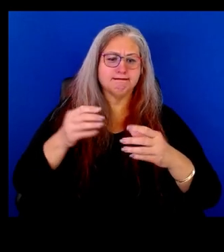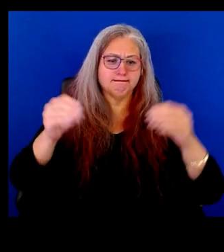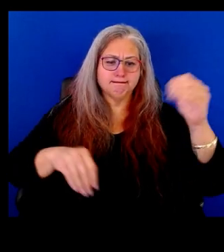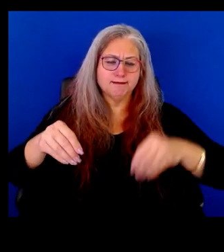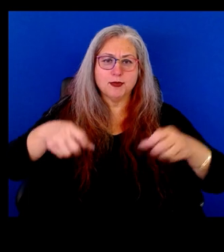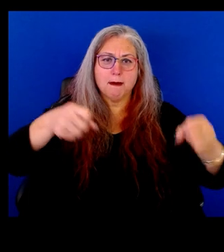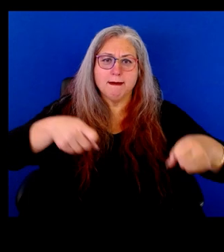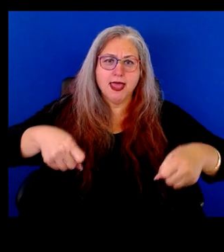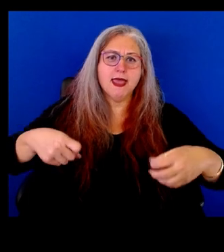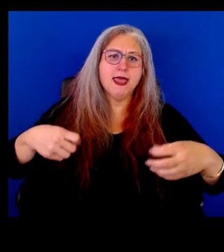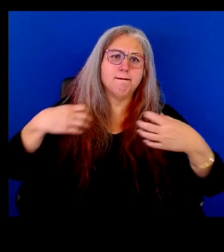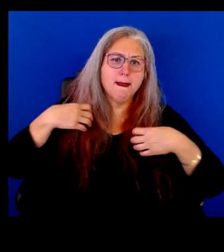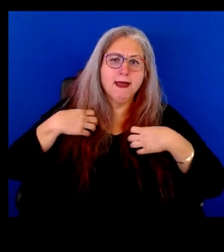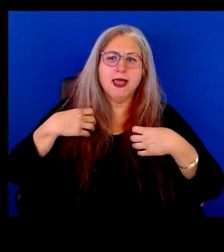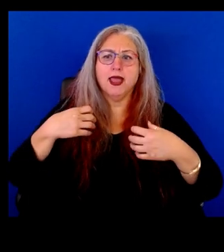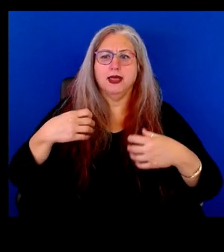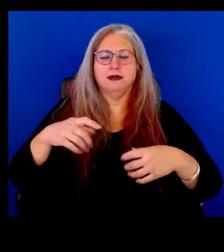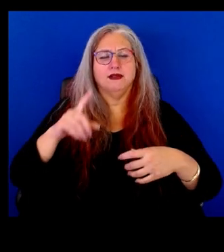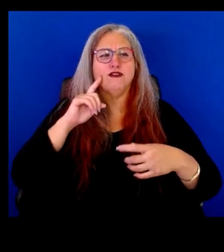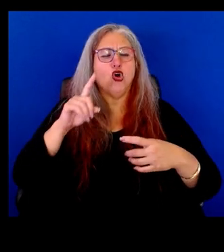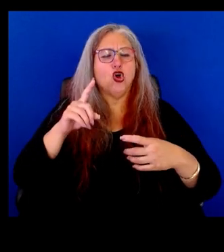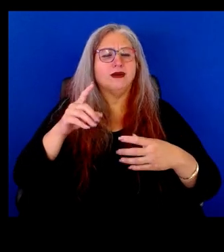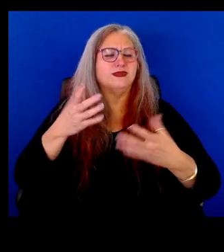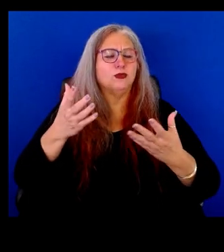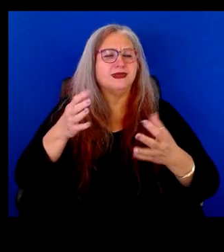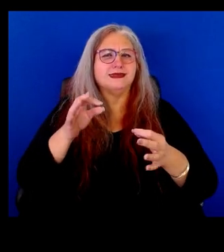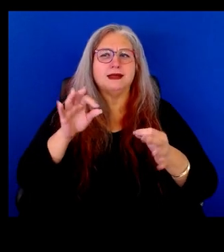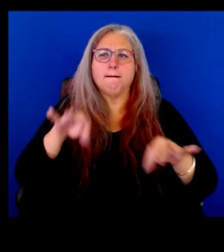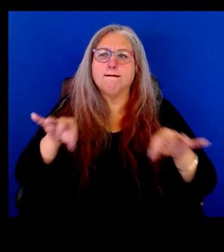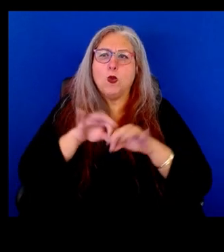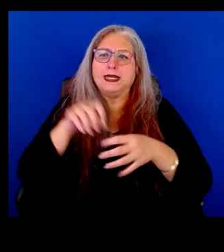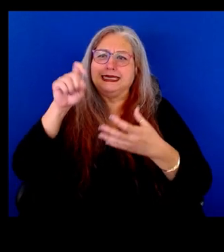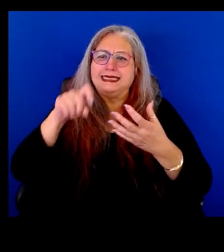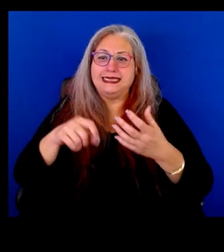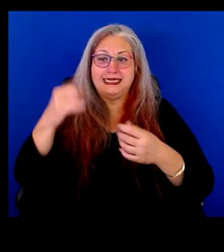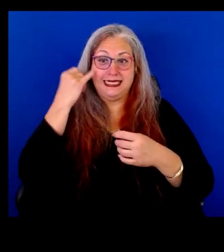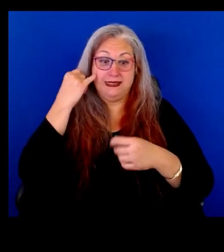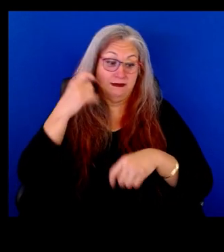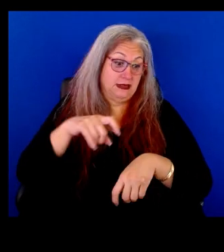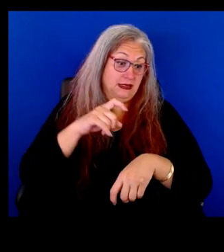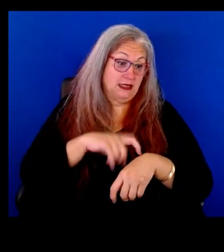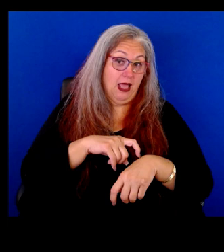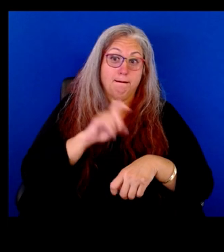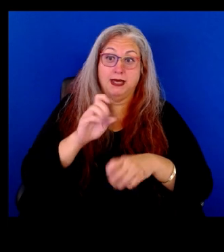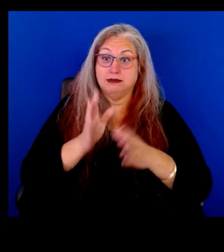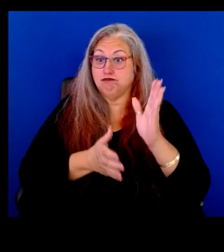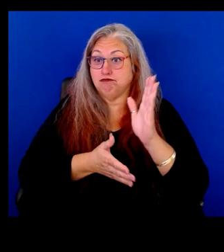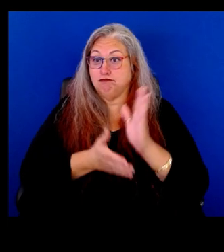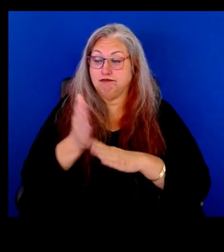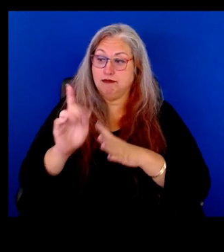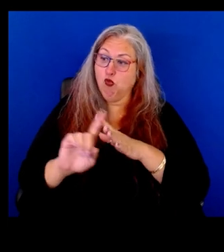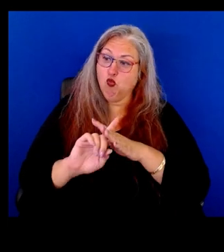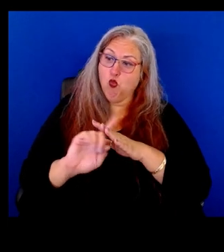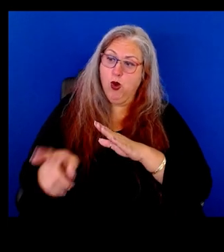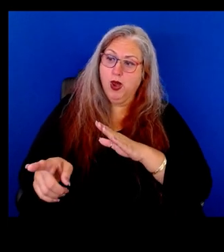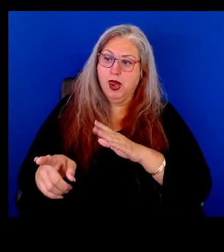bags, backpacks, for the basic necessities in case they should decide on the spot